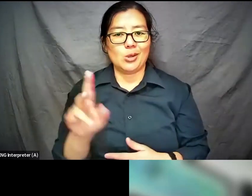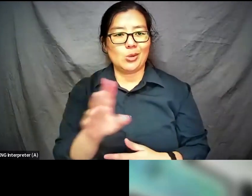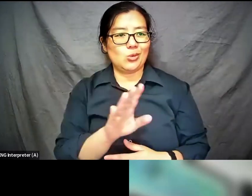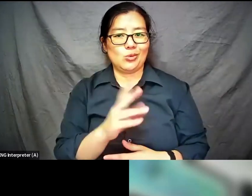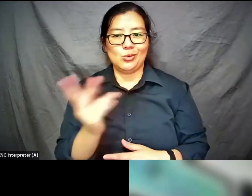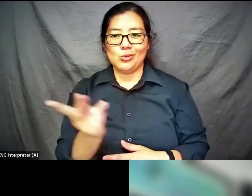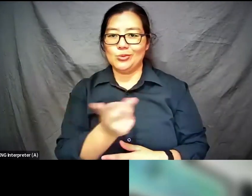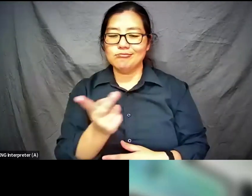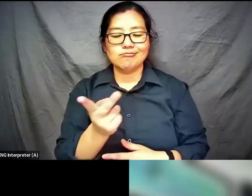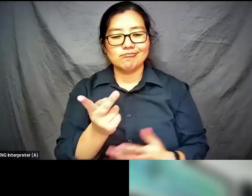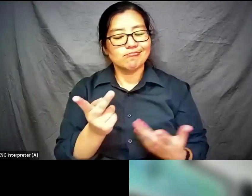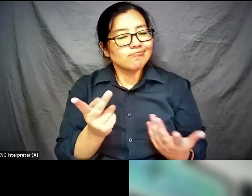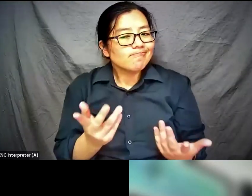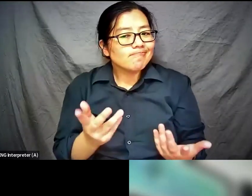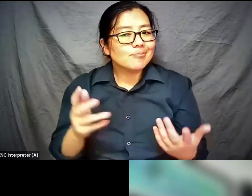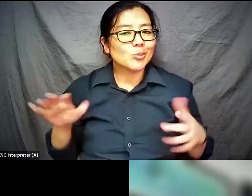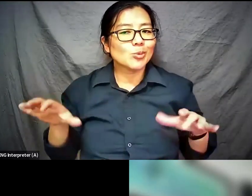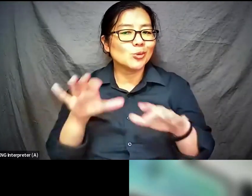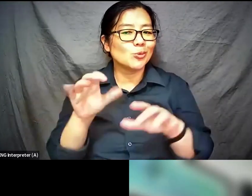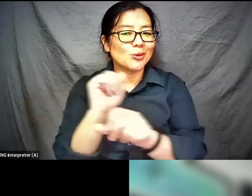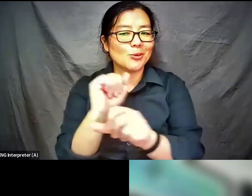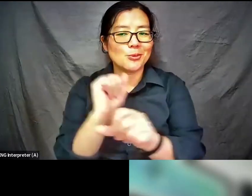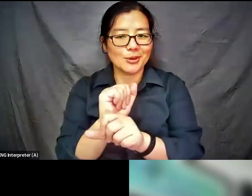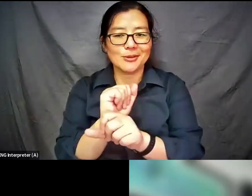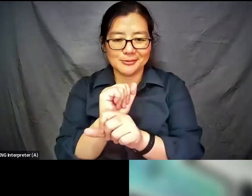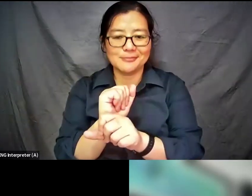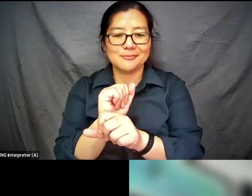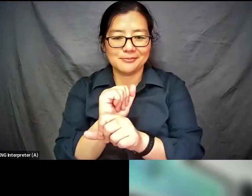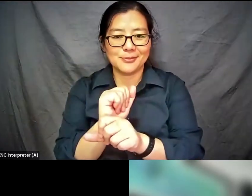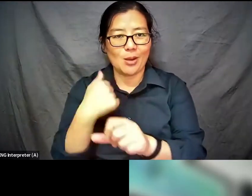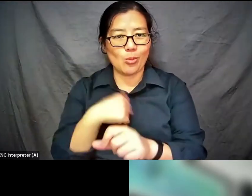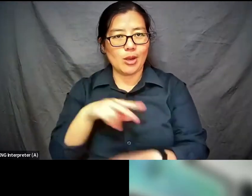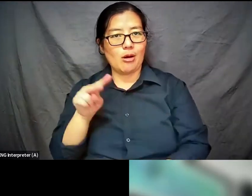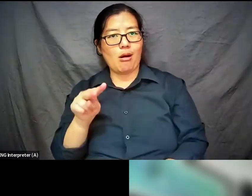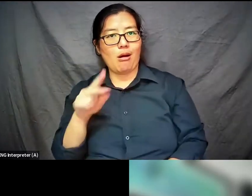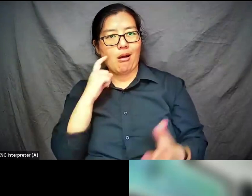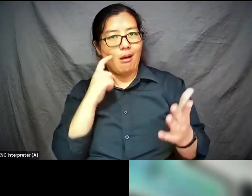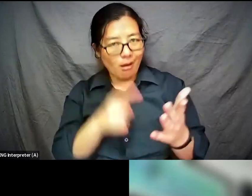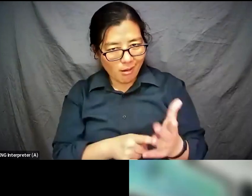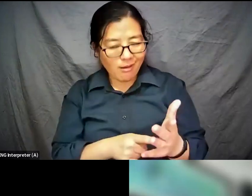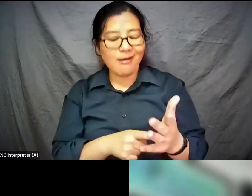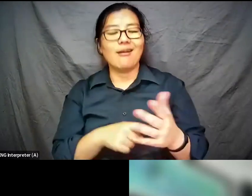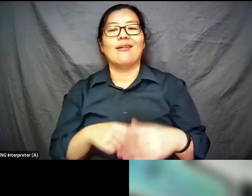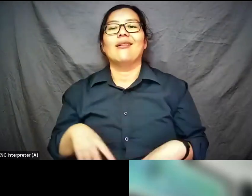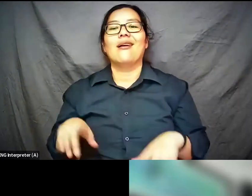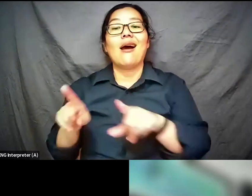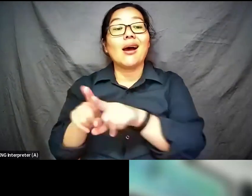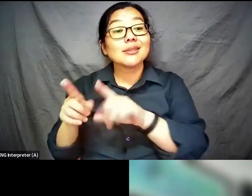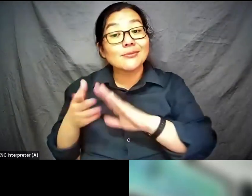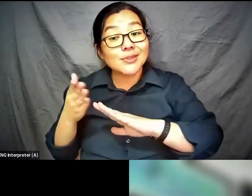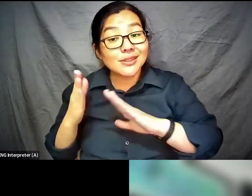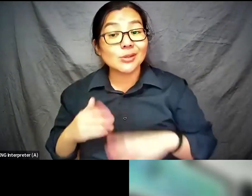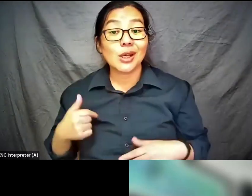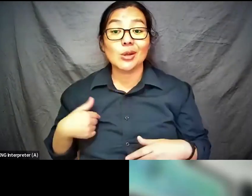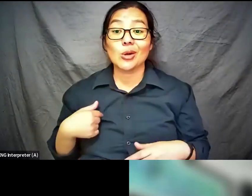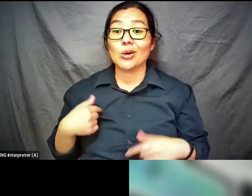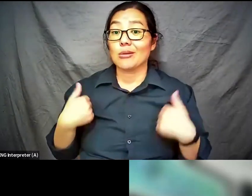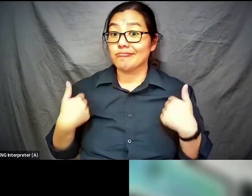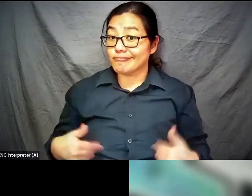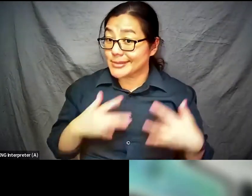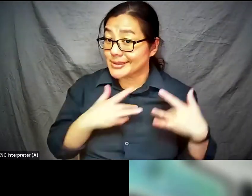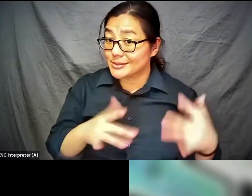ethical collection and, that really understand consent and really